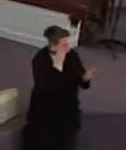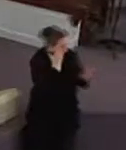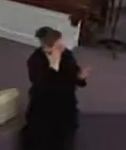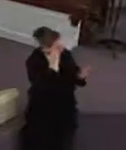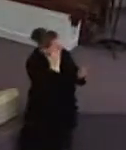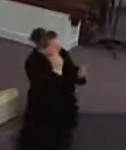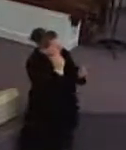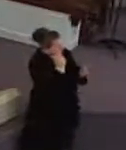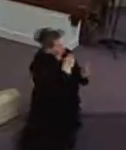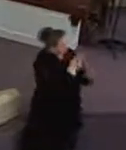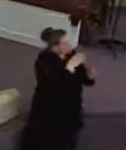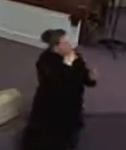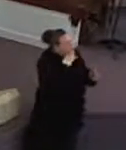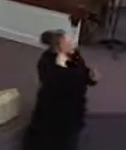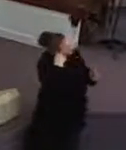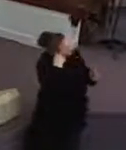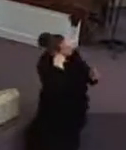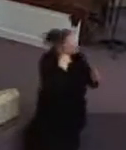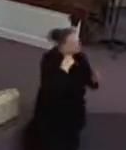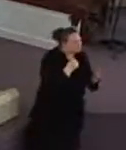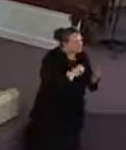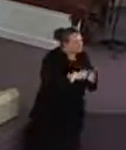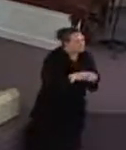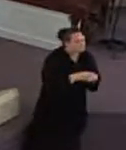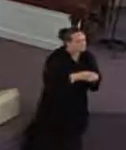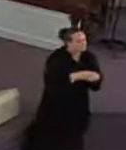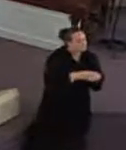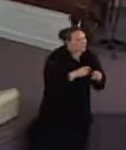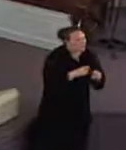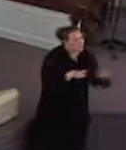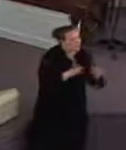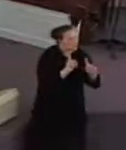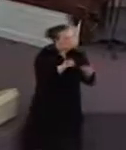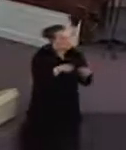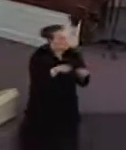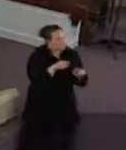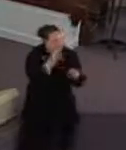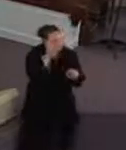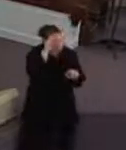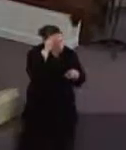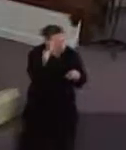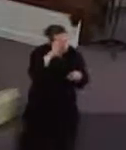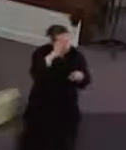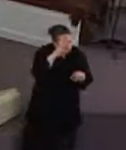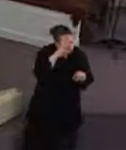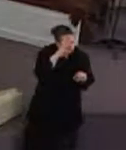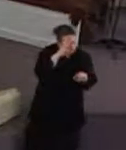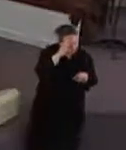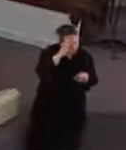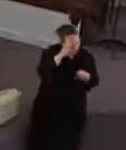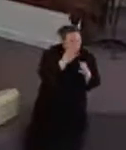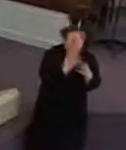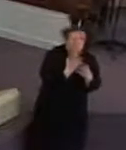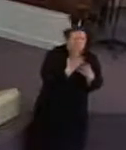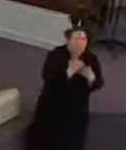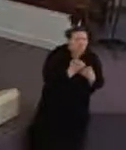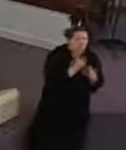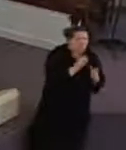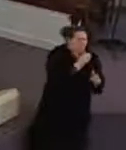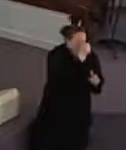But when the preacher got to Philadelphia, he went to General George Washington and pleaded for the man's life. And Washington said,